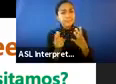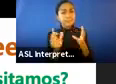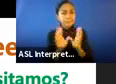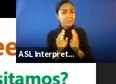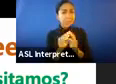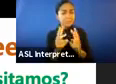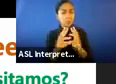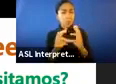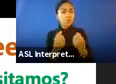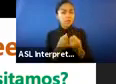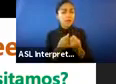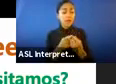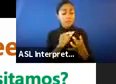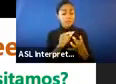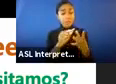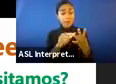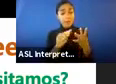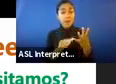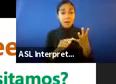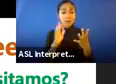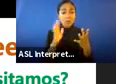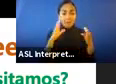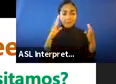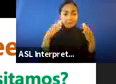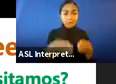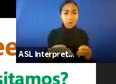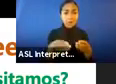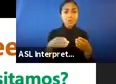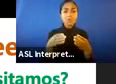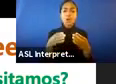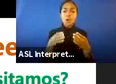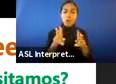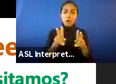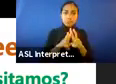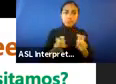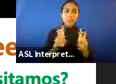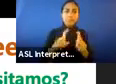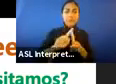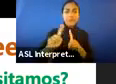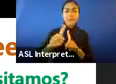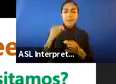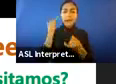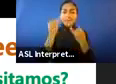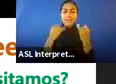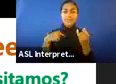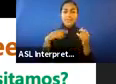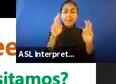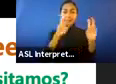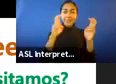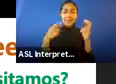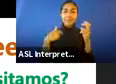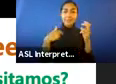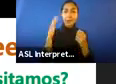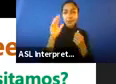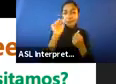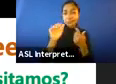on unpacking a lot of the ideas and themes that I'm going to go through here a little more quickly.